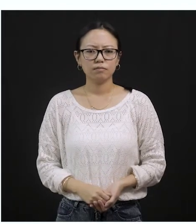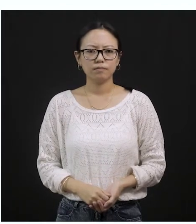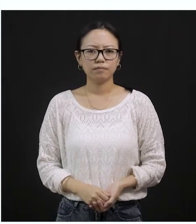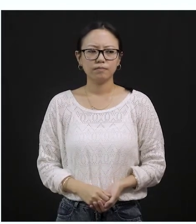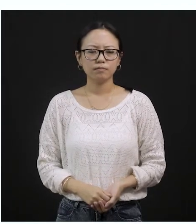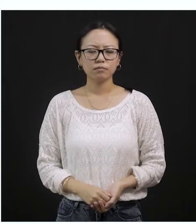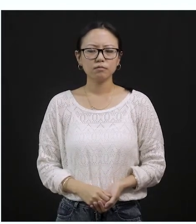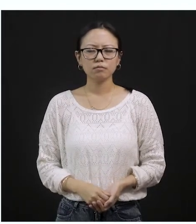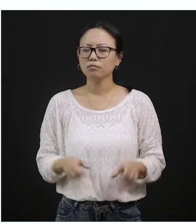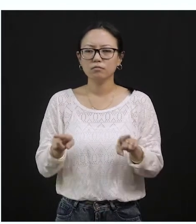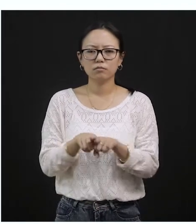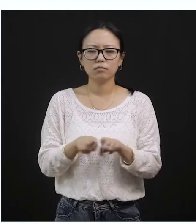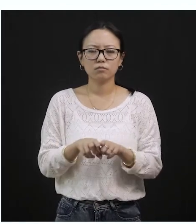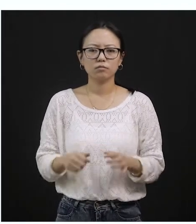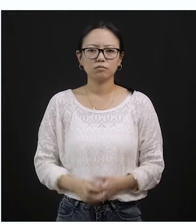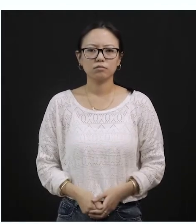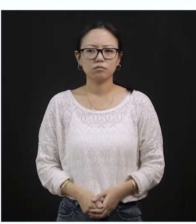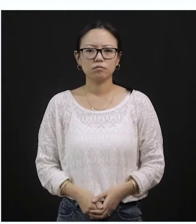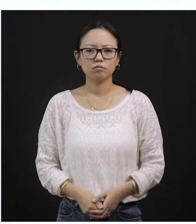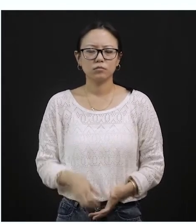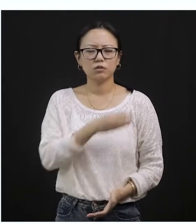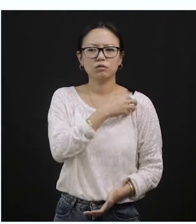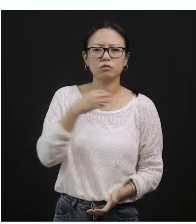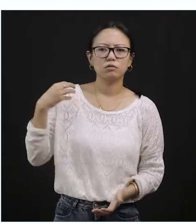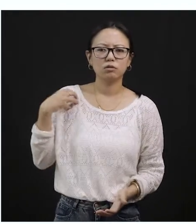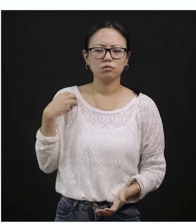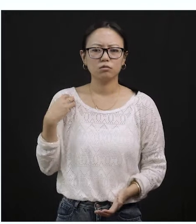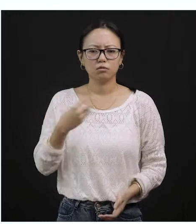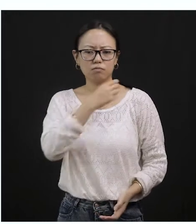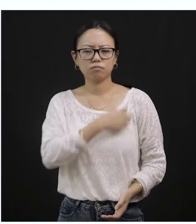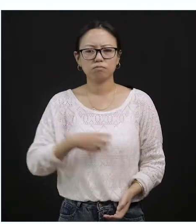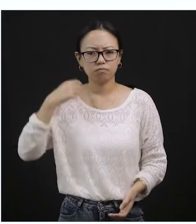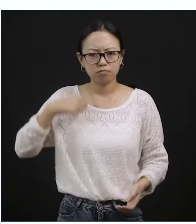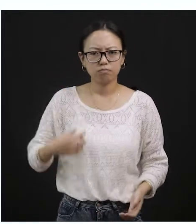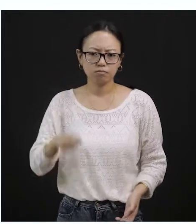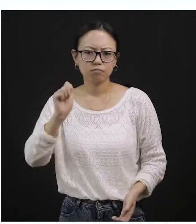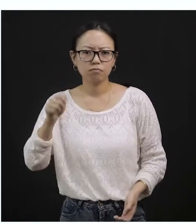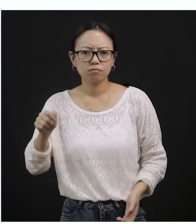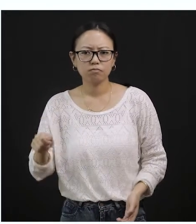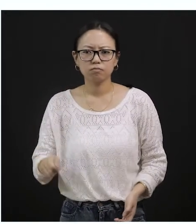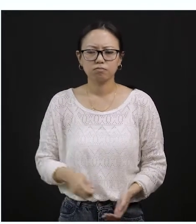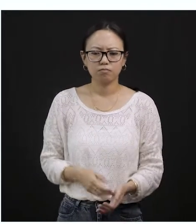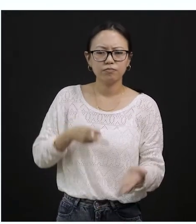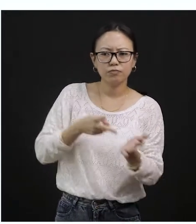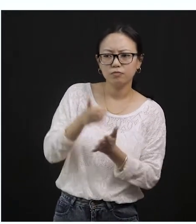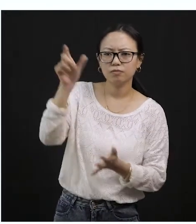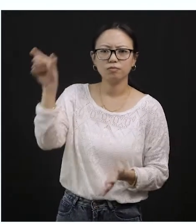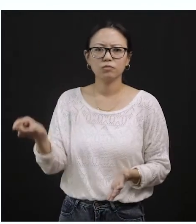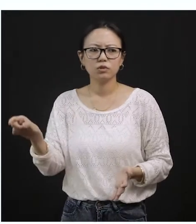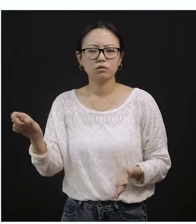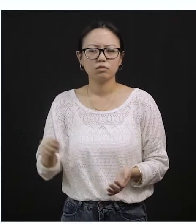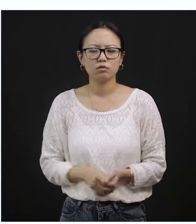see, let me give you an example. You see doctors, you see lawyers, you see engineers, you see farmers, you see